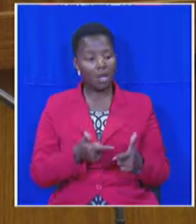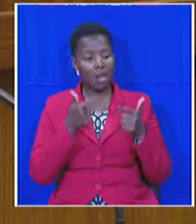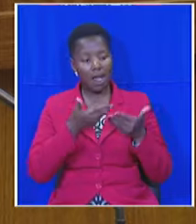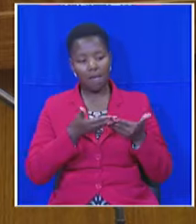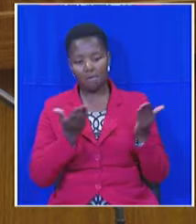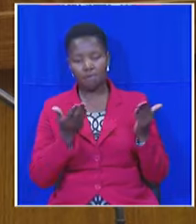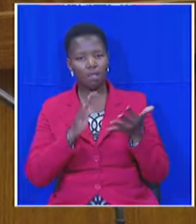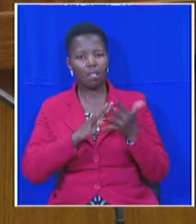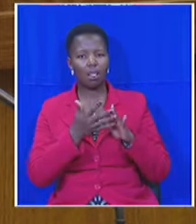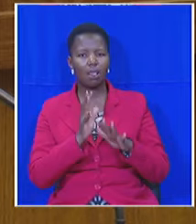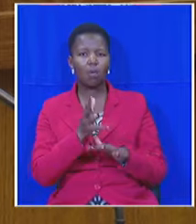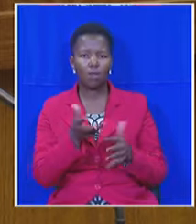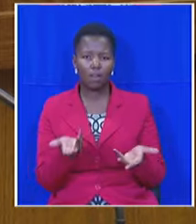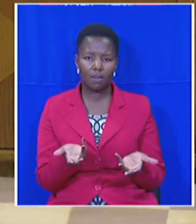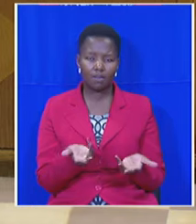hands.